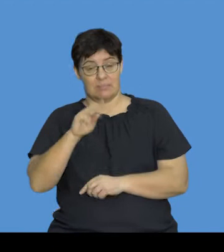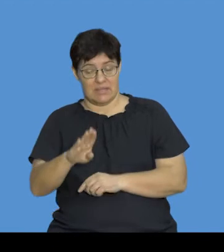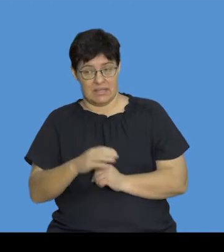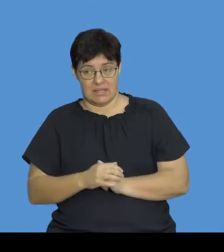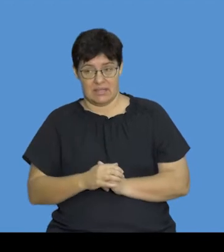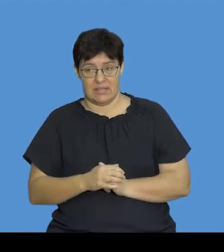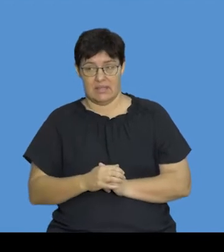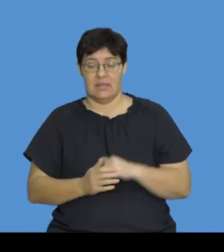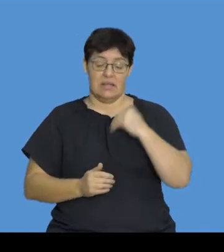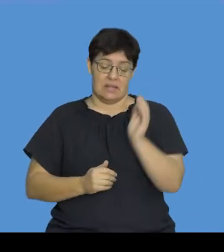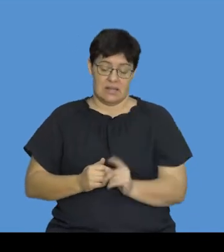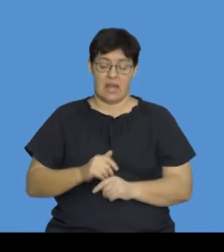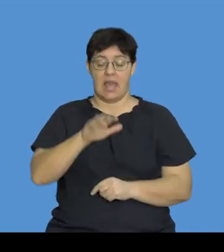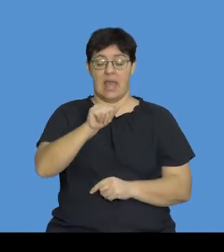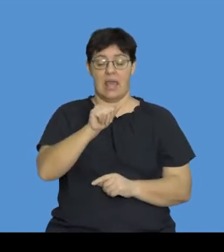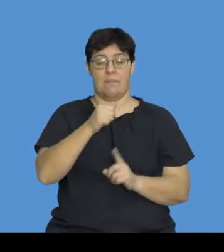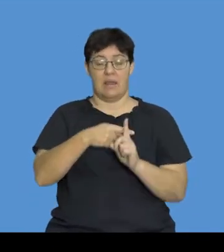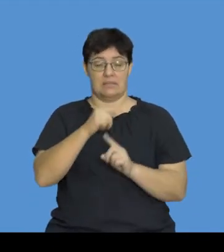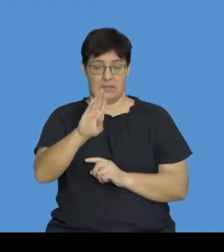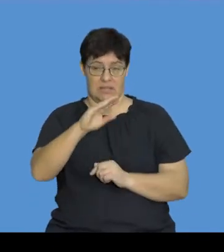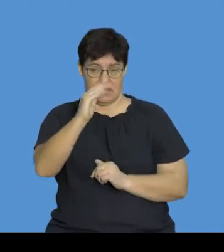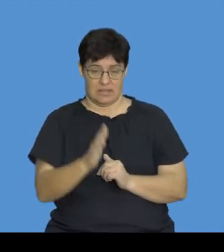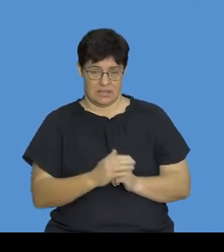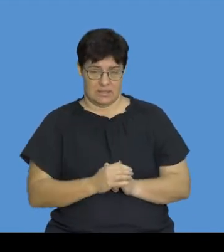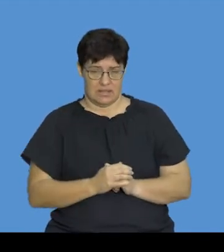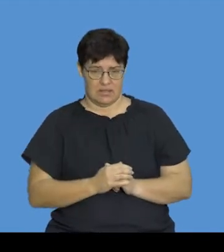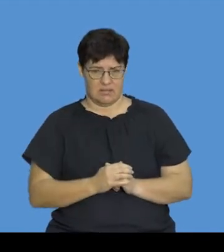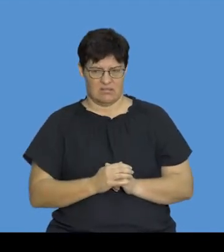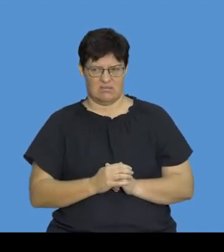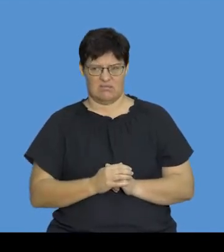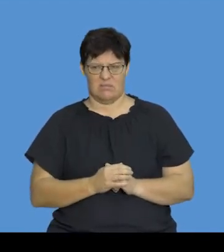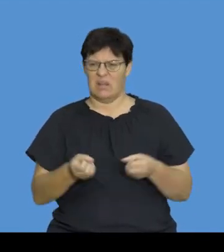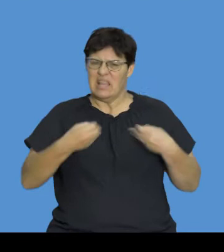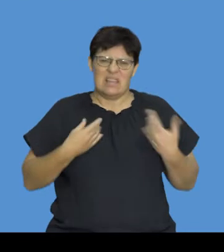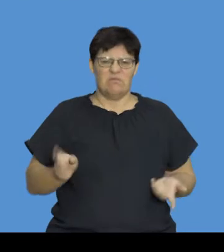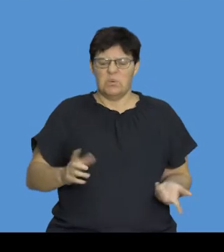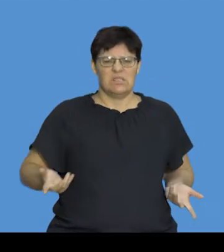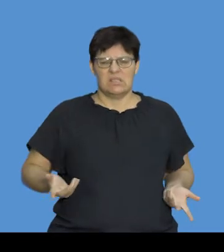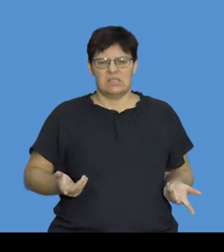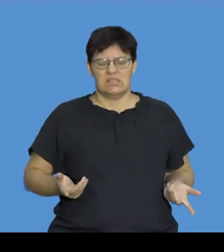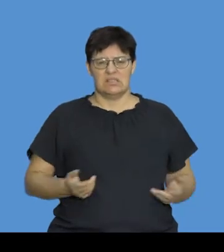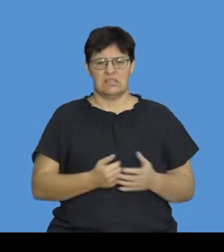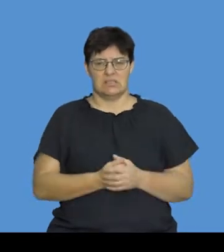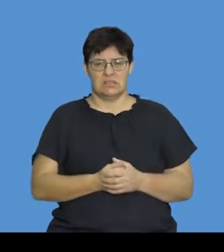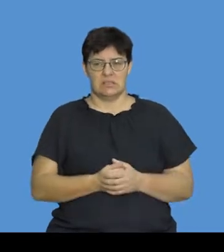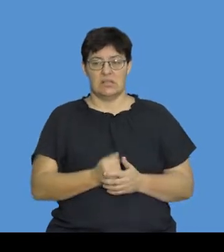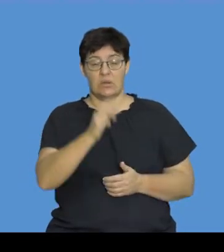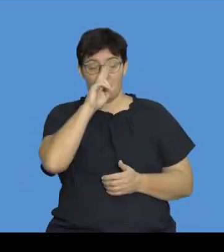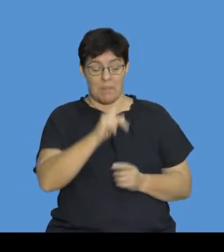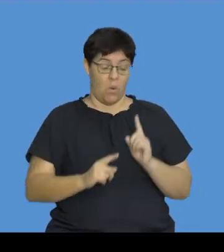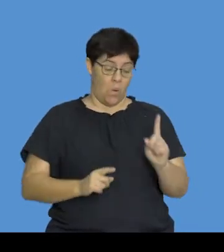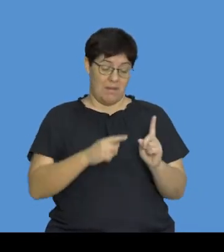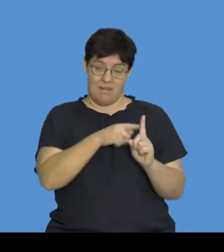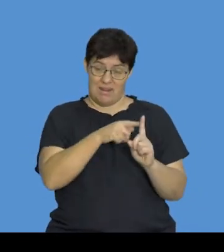multiplied by a plus b, right? But what does that give us? Remember that shape